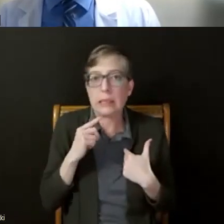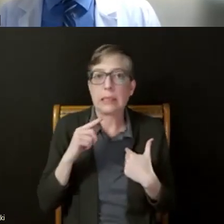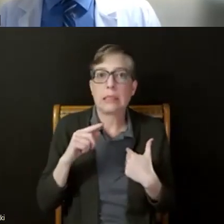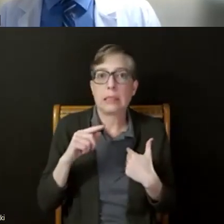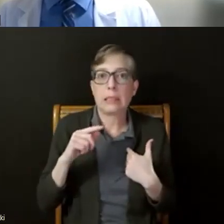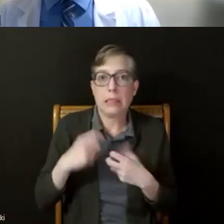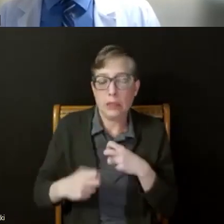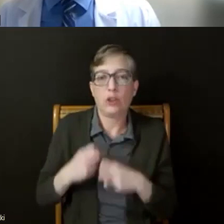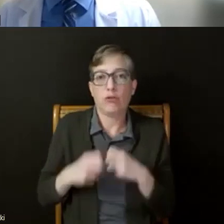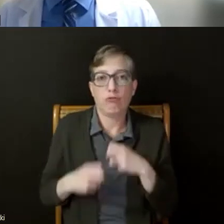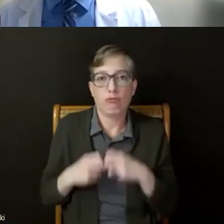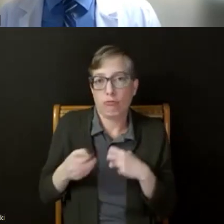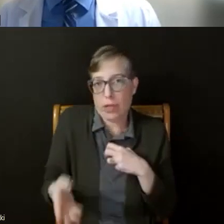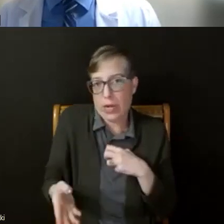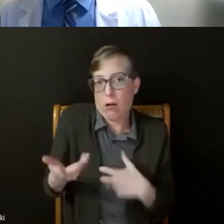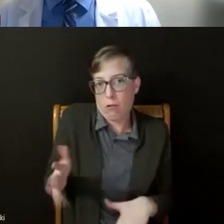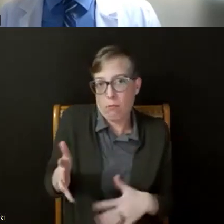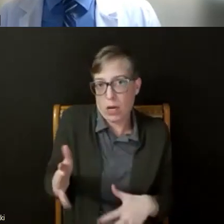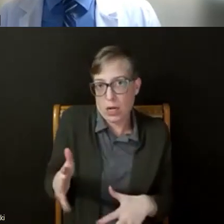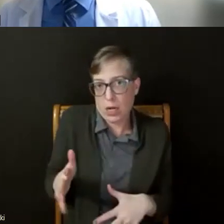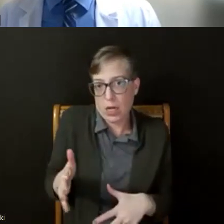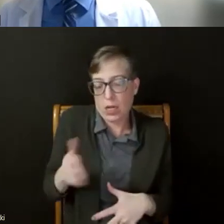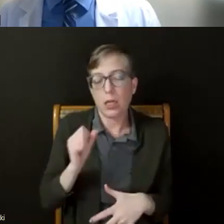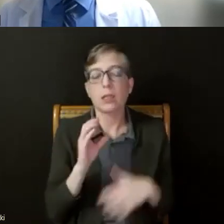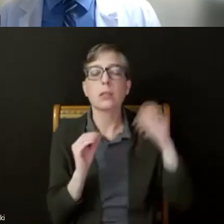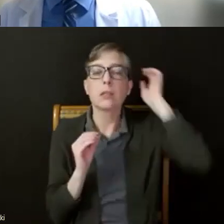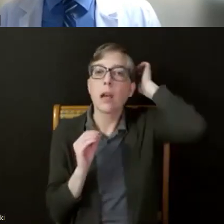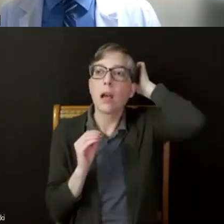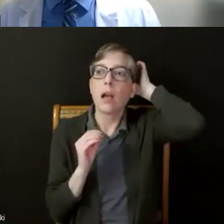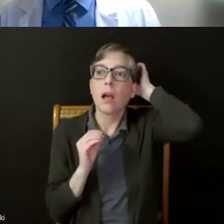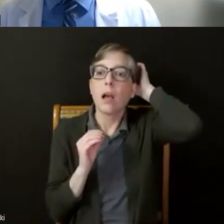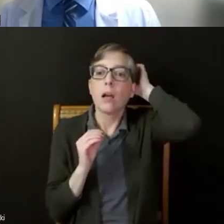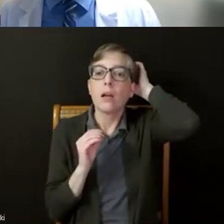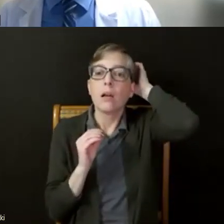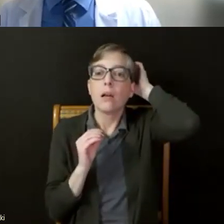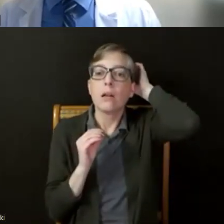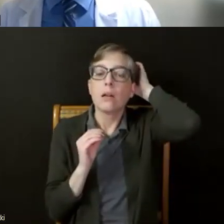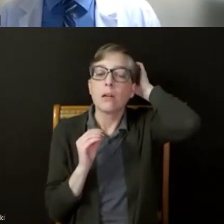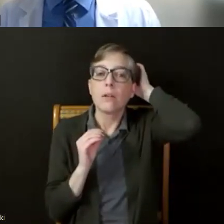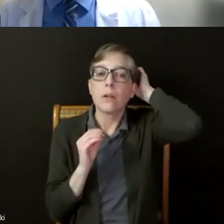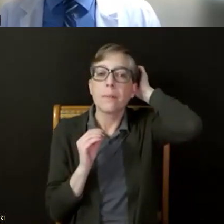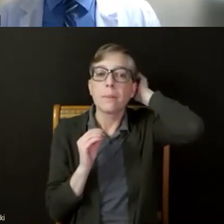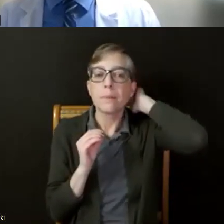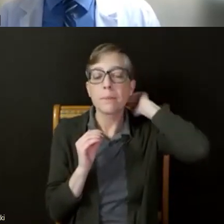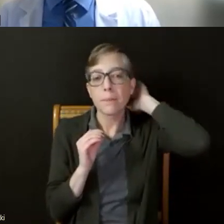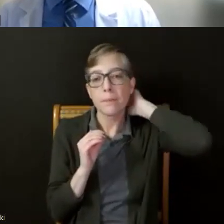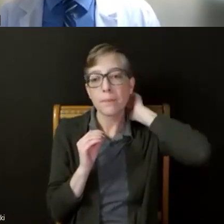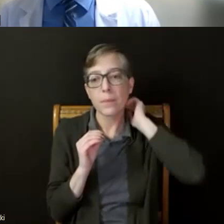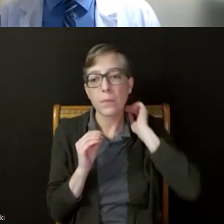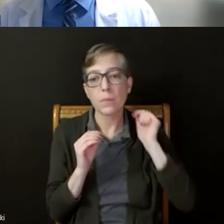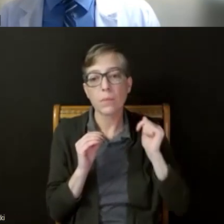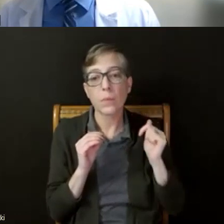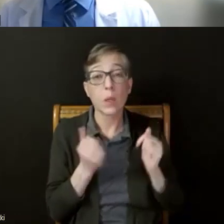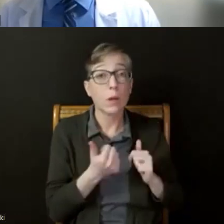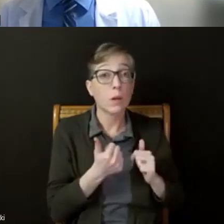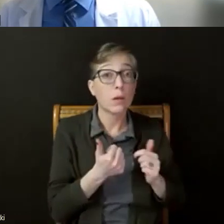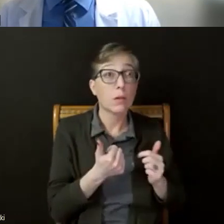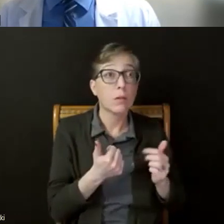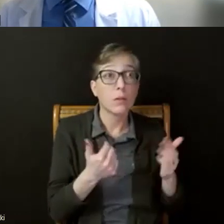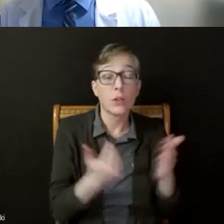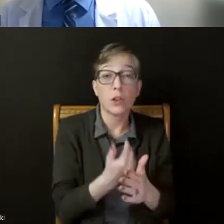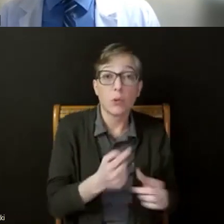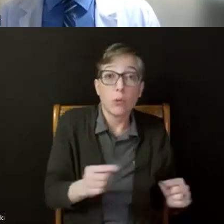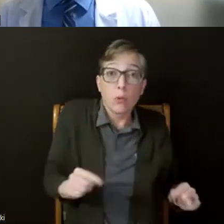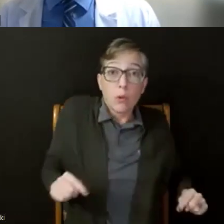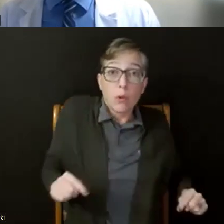there. So you definitely want to be aware of any new pain, new blood, new